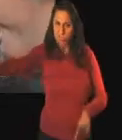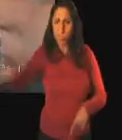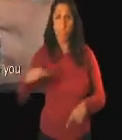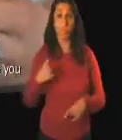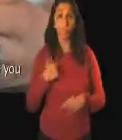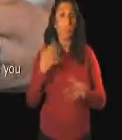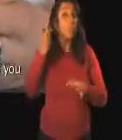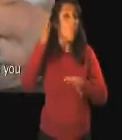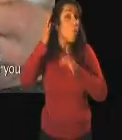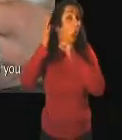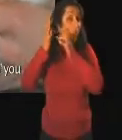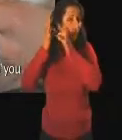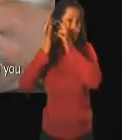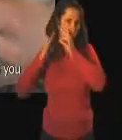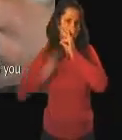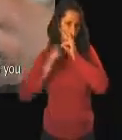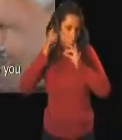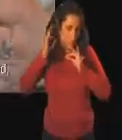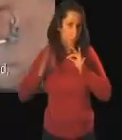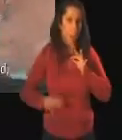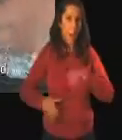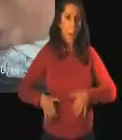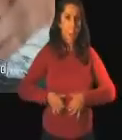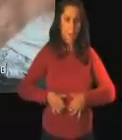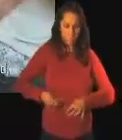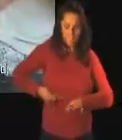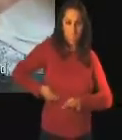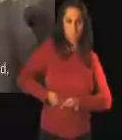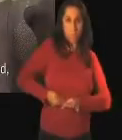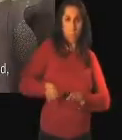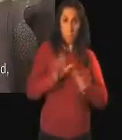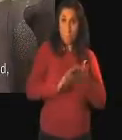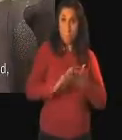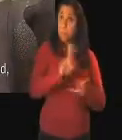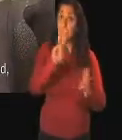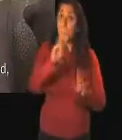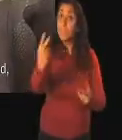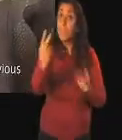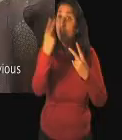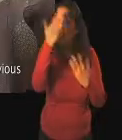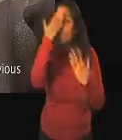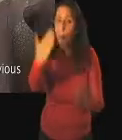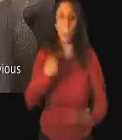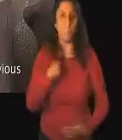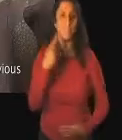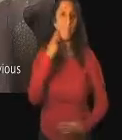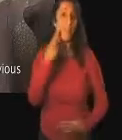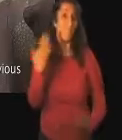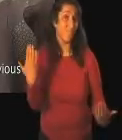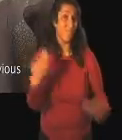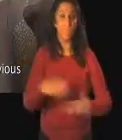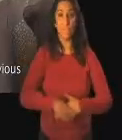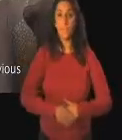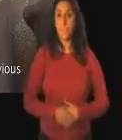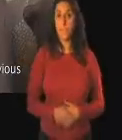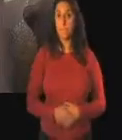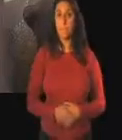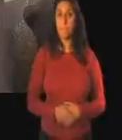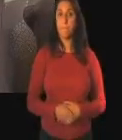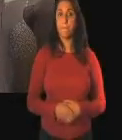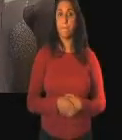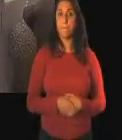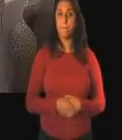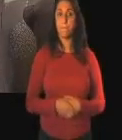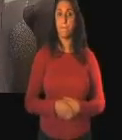person. There's like a wire that connects you with the implant and to your iPod so it's not like, it's not really